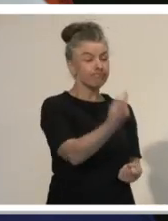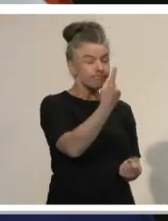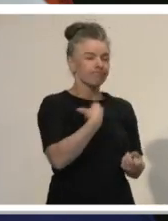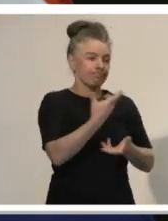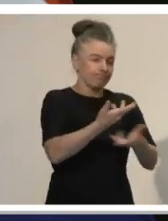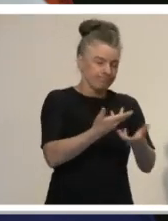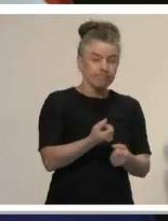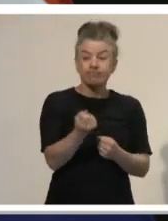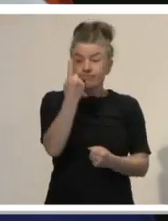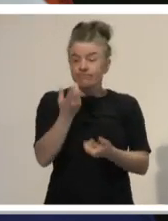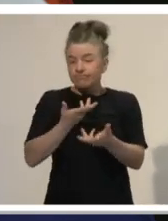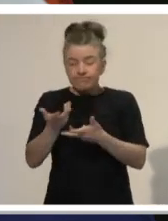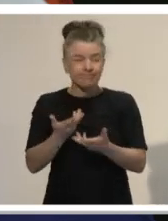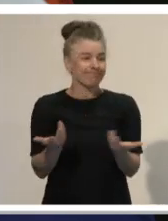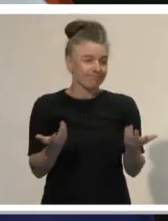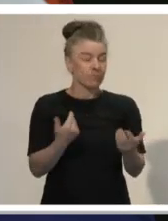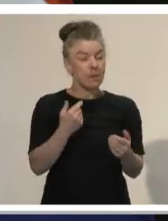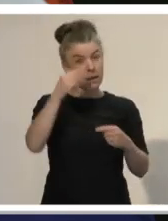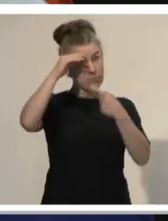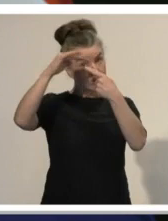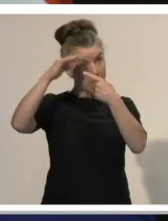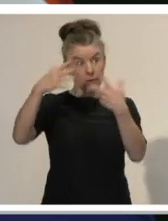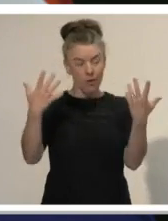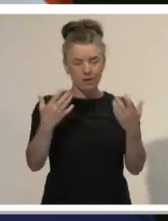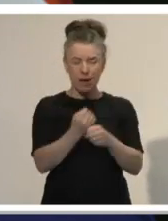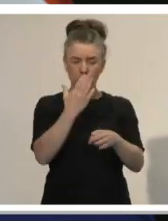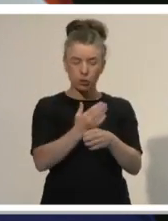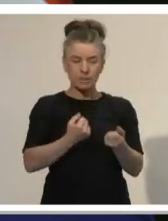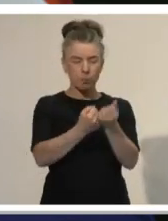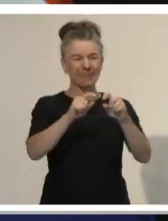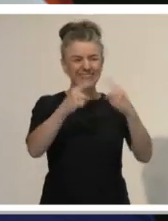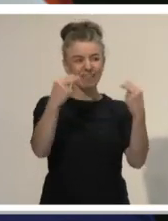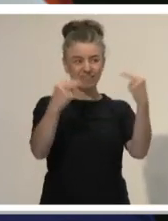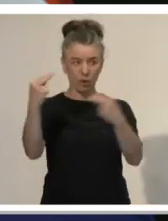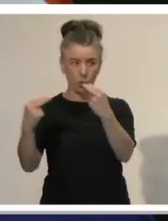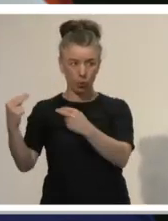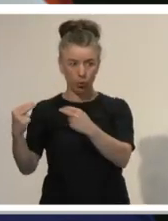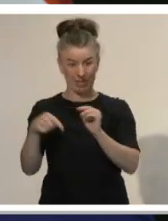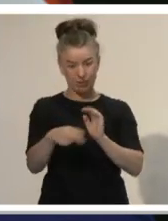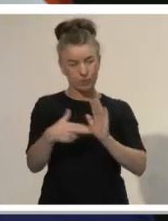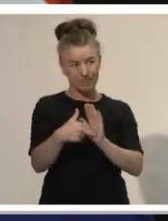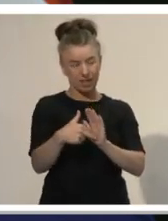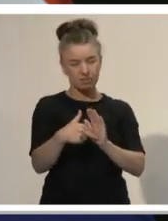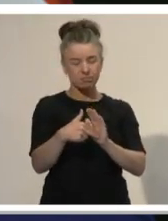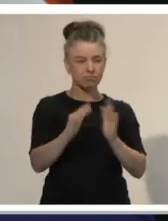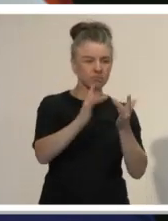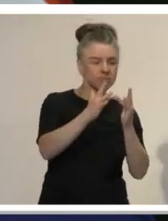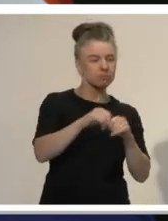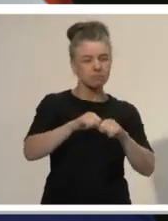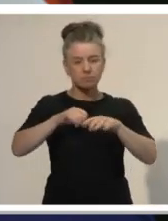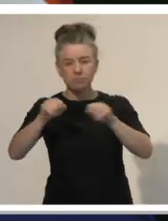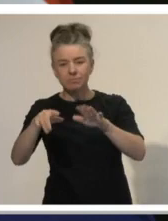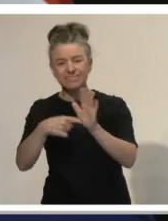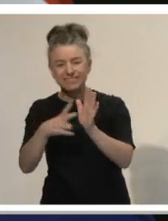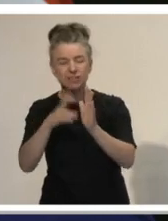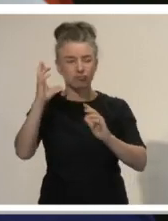our principles are making sure we support plurality, jobs, and the function of journalism. We're going to... we could stay